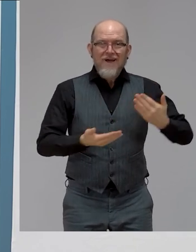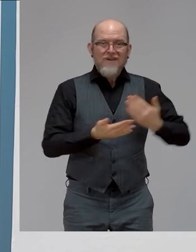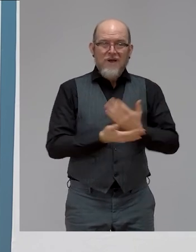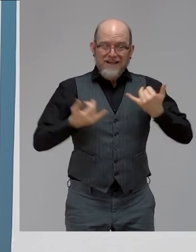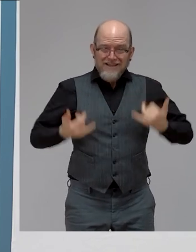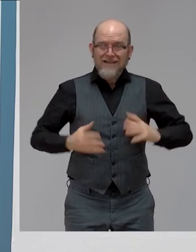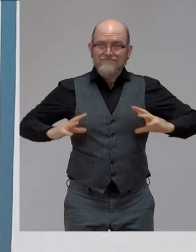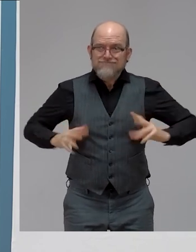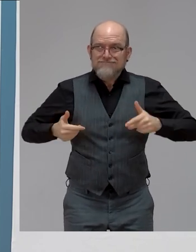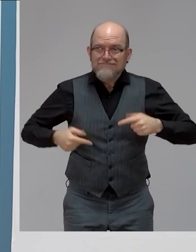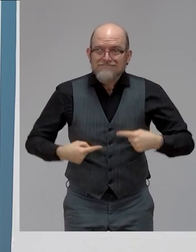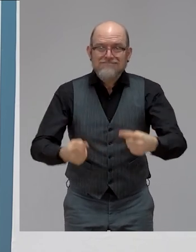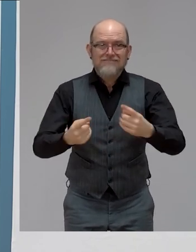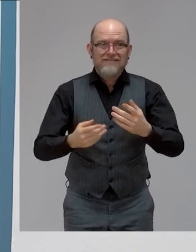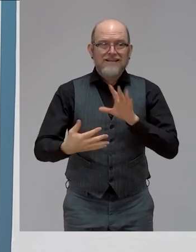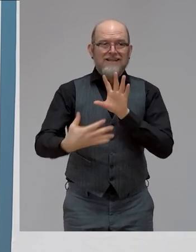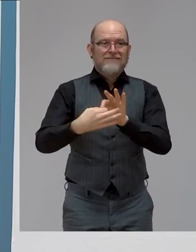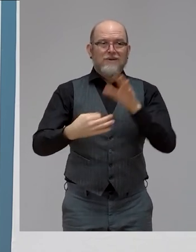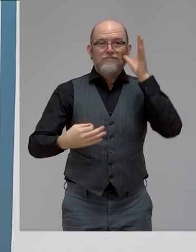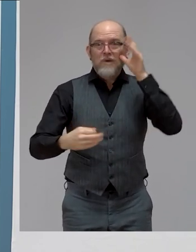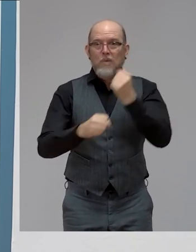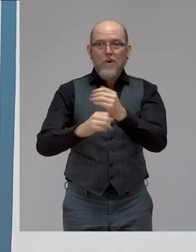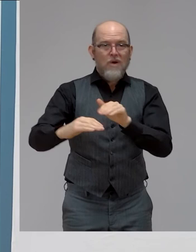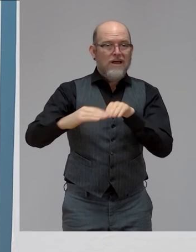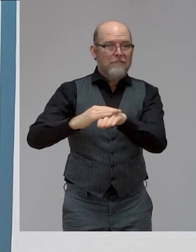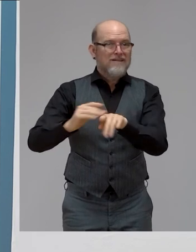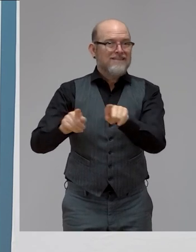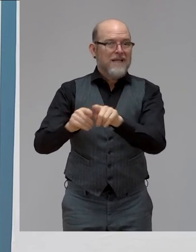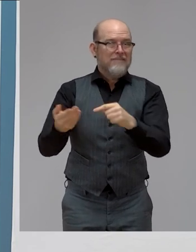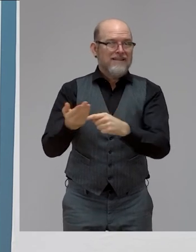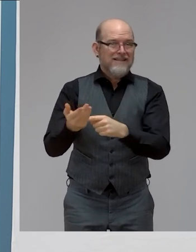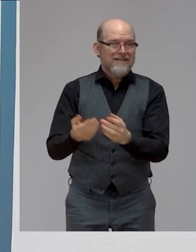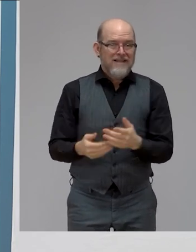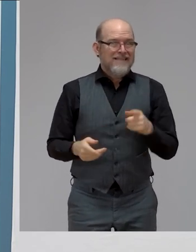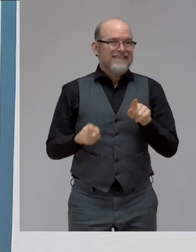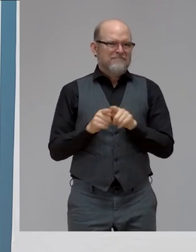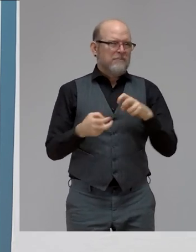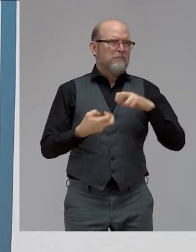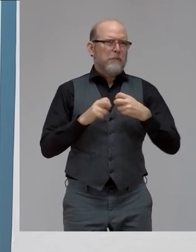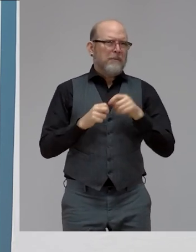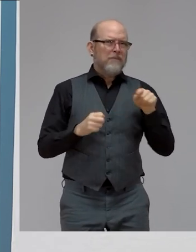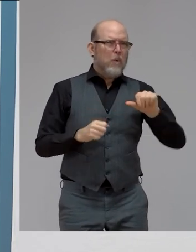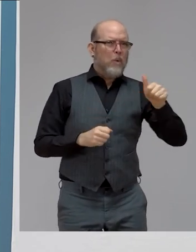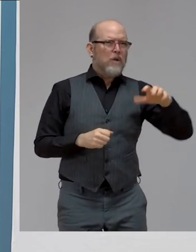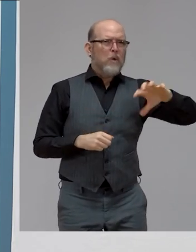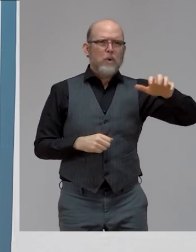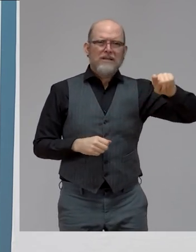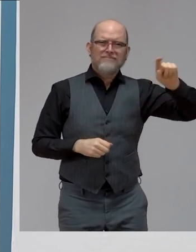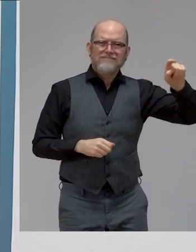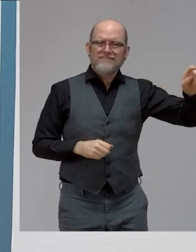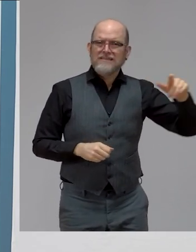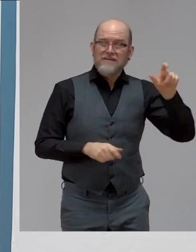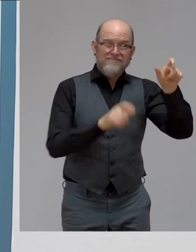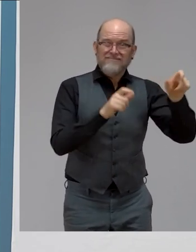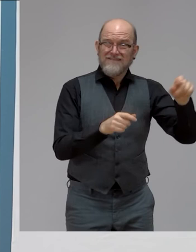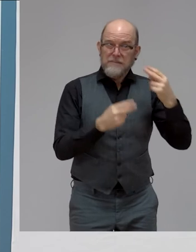The other problem is in many countries that people with low vision receive little